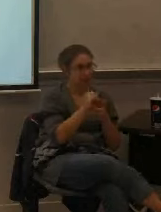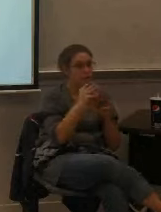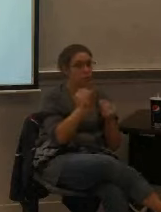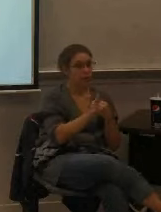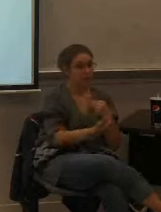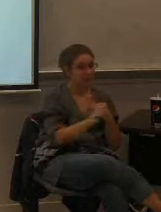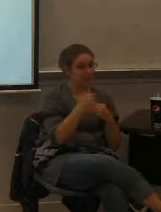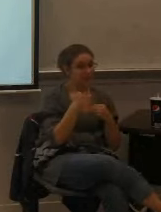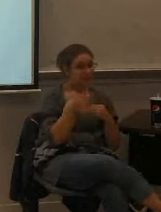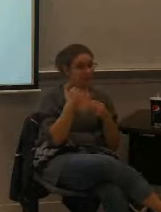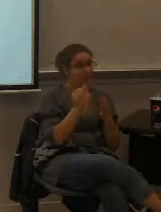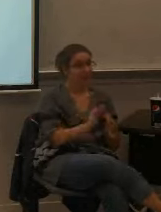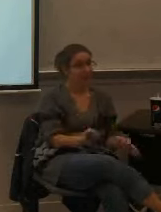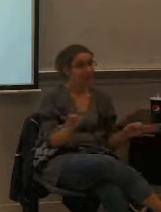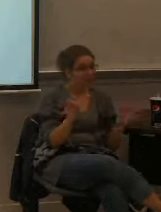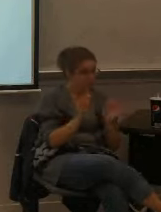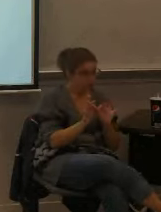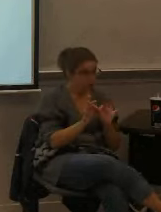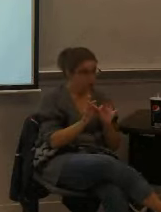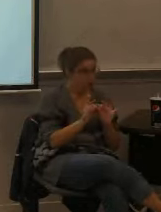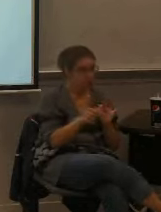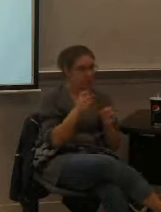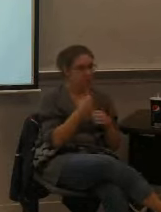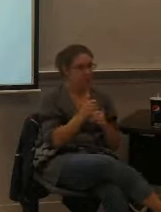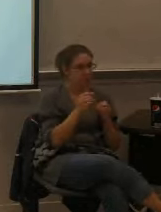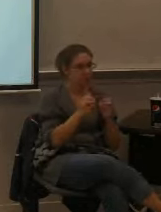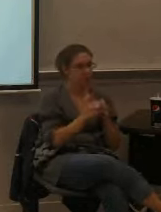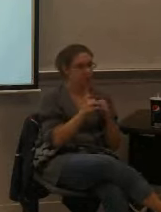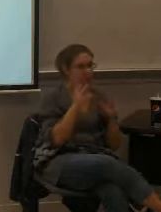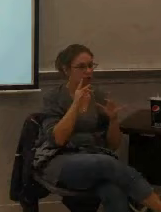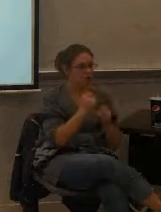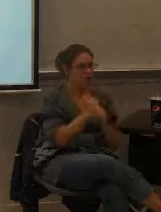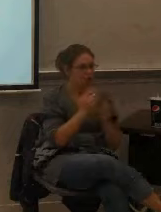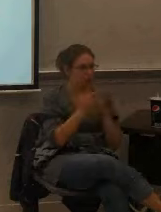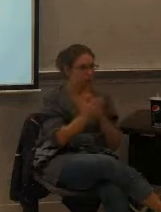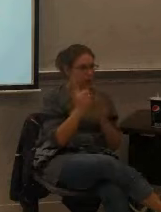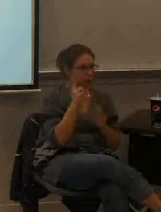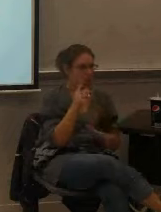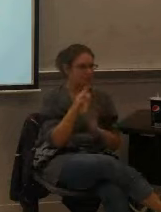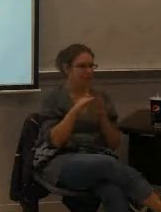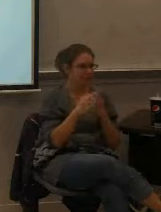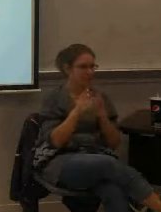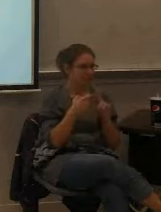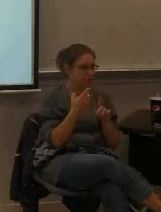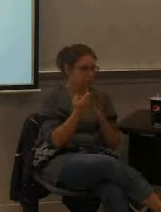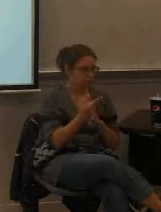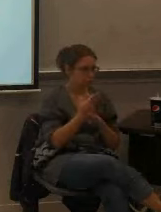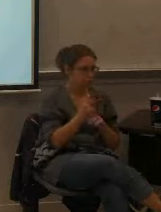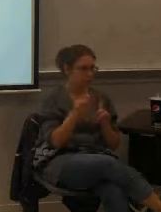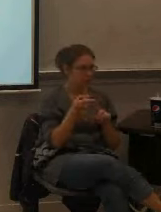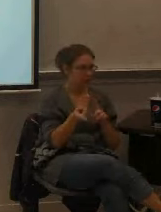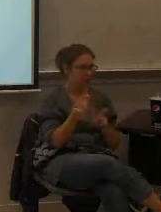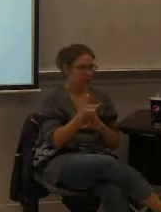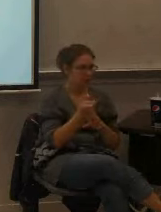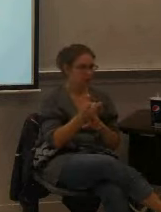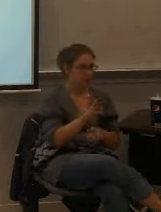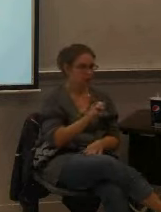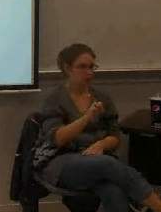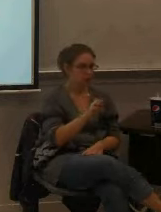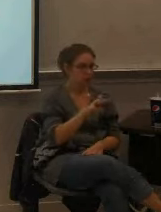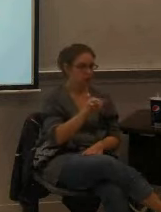wetlands actually have intrinsic value is making this a more attractive approach for municipalities to take when they treat their sewage.